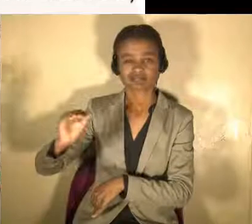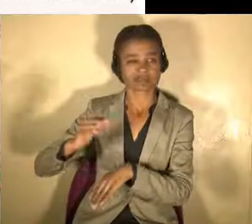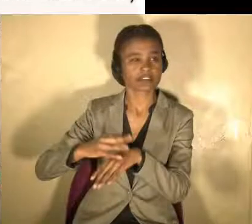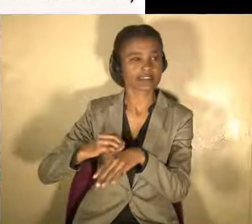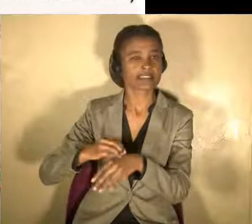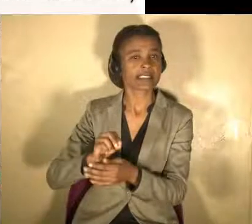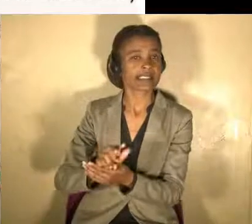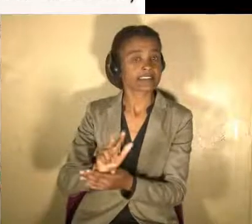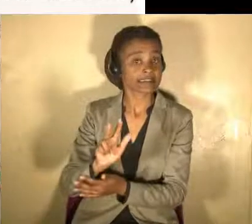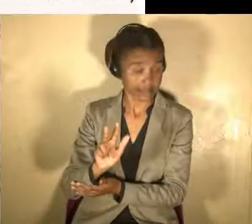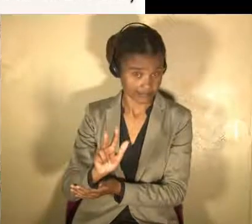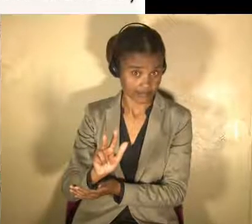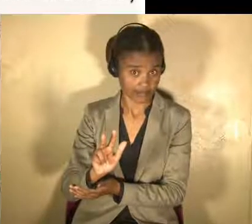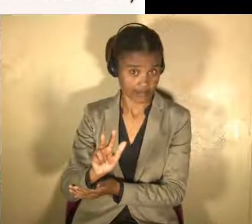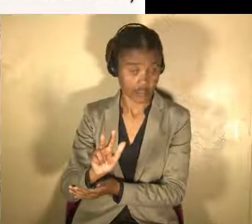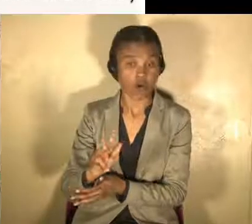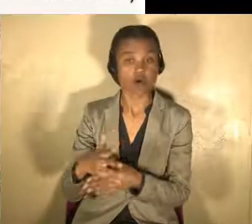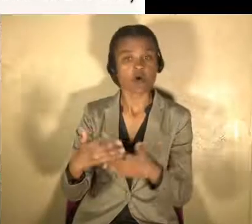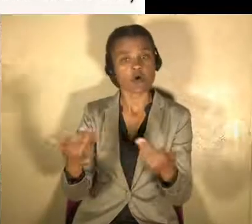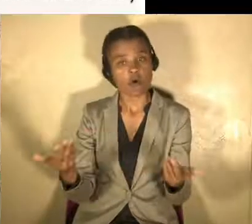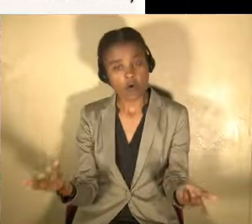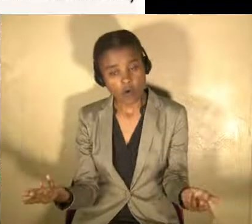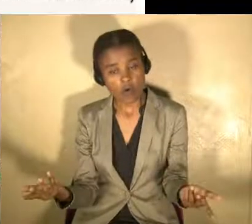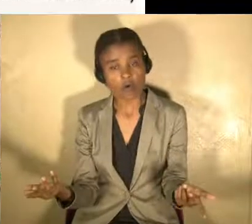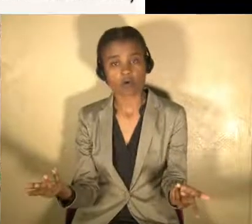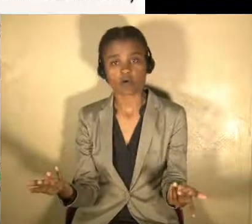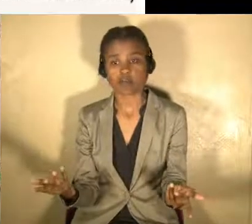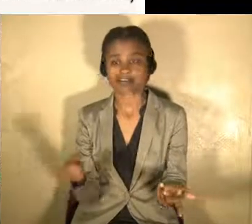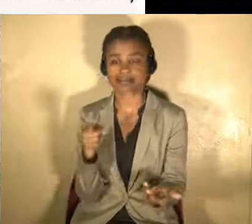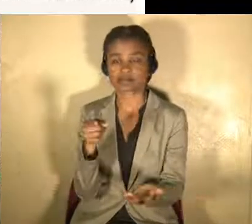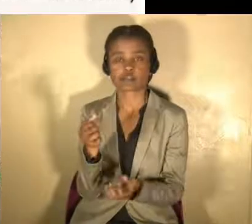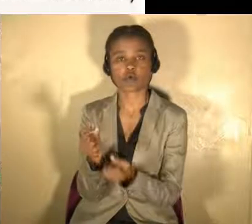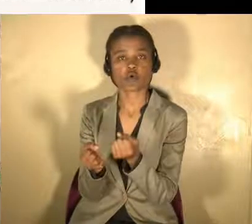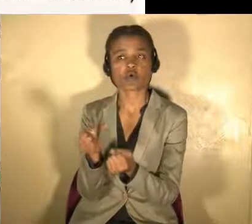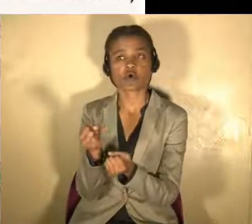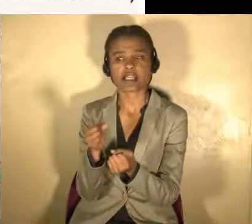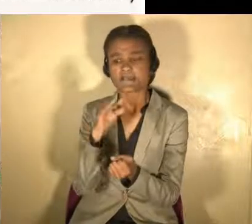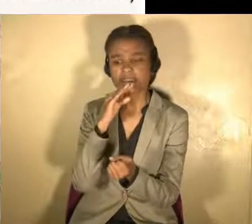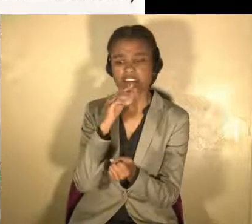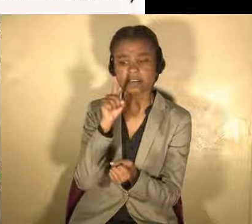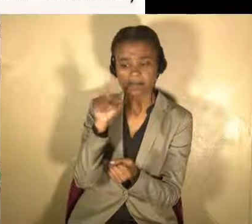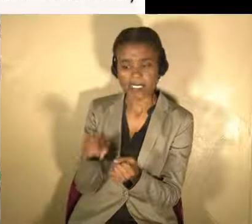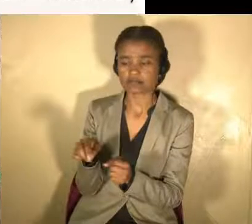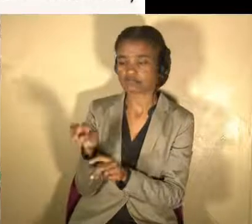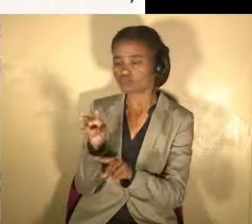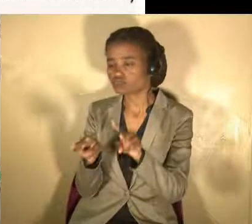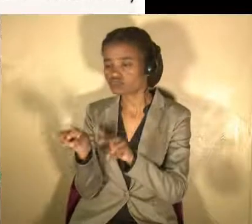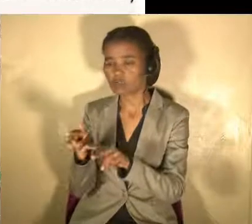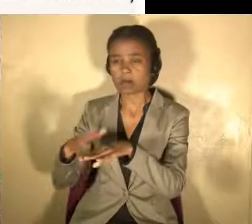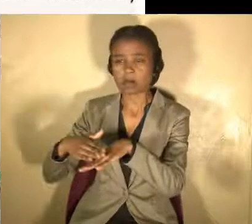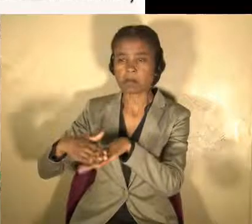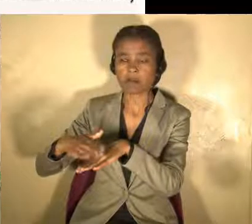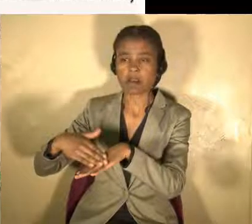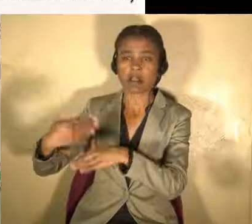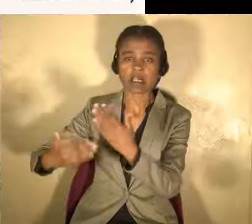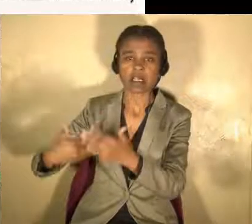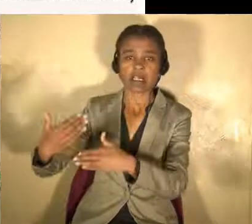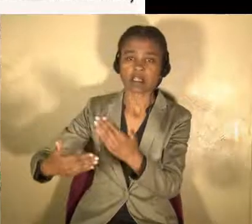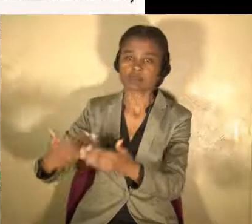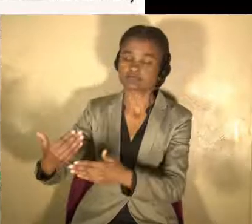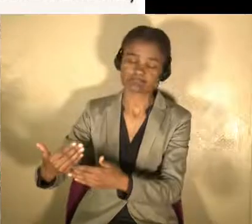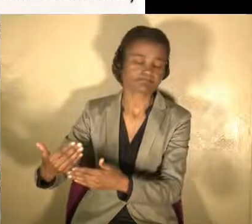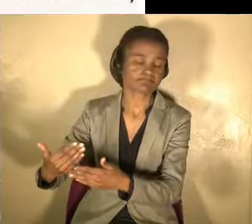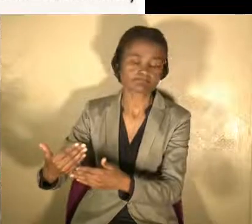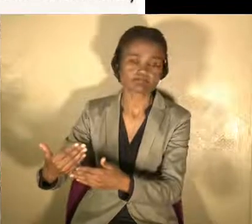makes provision for the courts not to make or not to require further supervision. But because of what